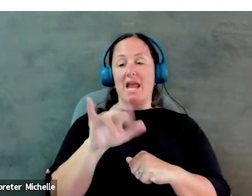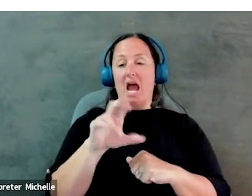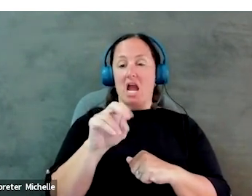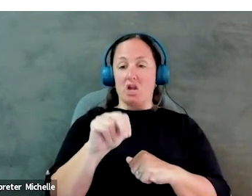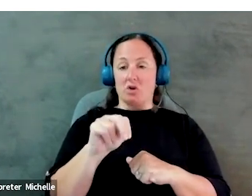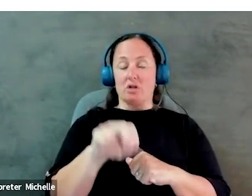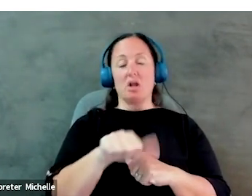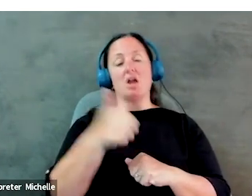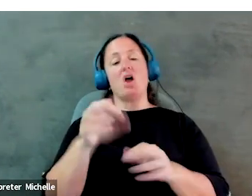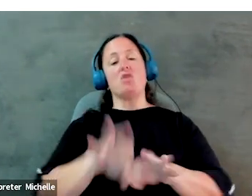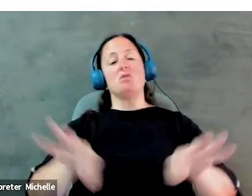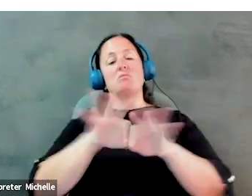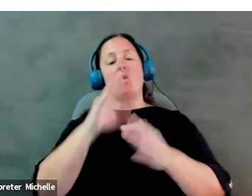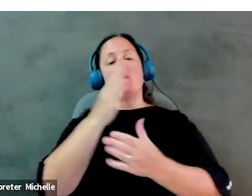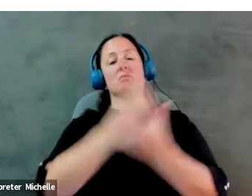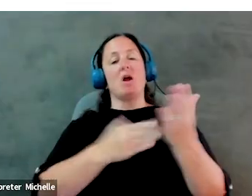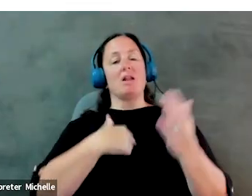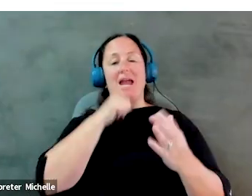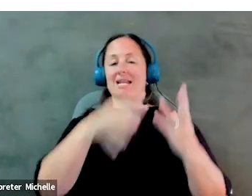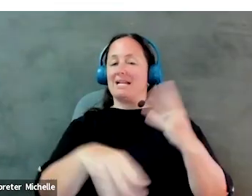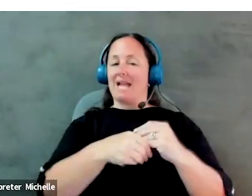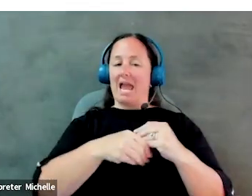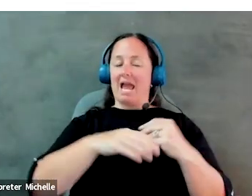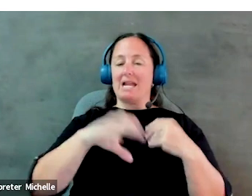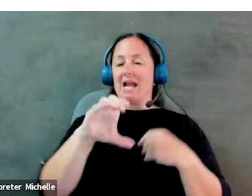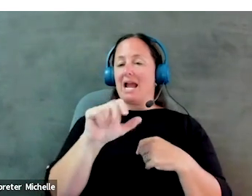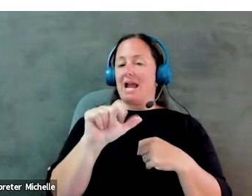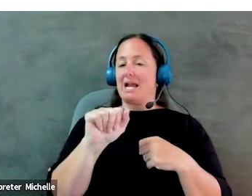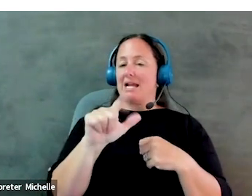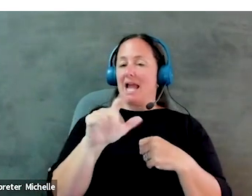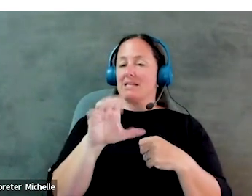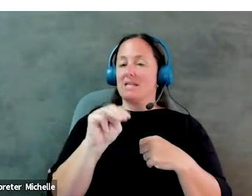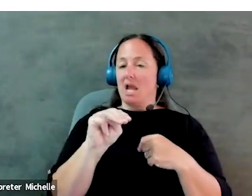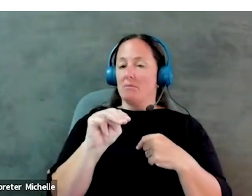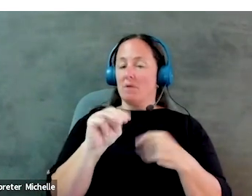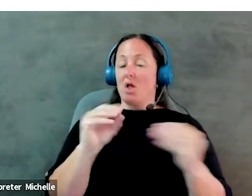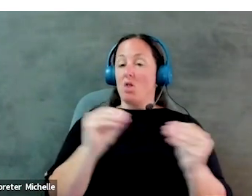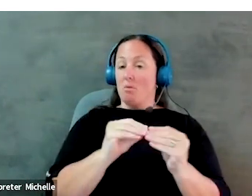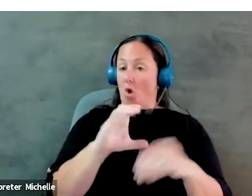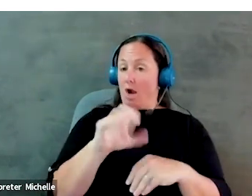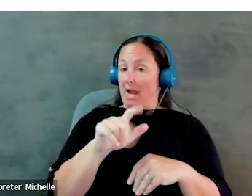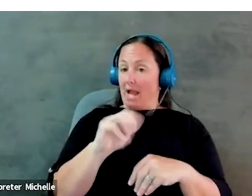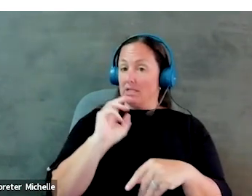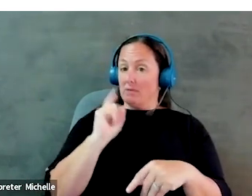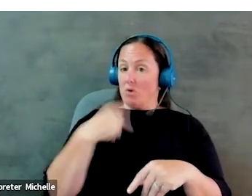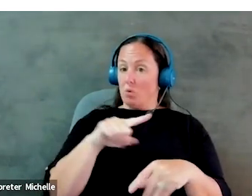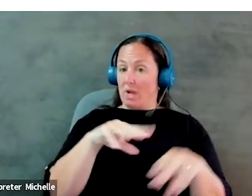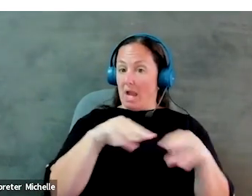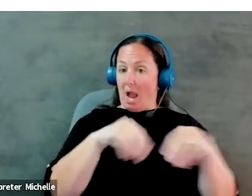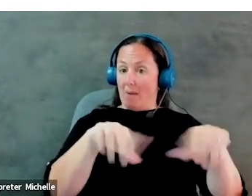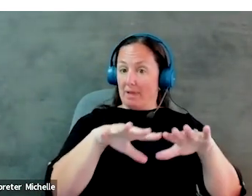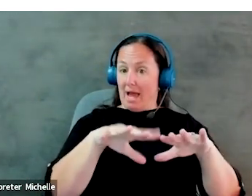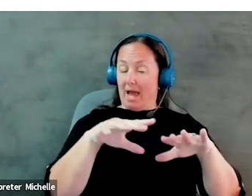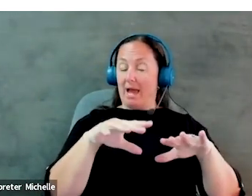iron. Another important element that I did not add is calcium. The more calcium that we